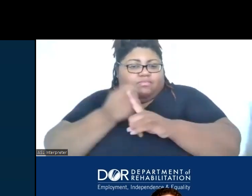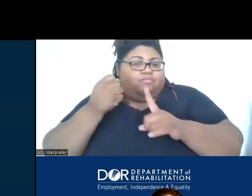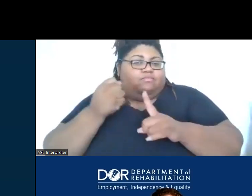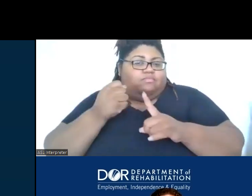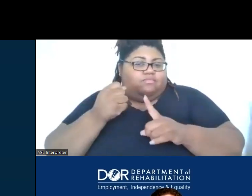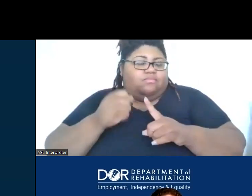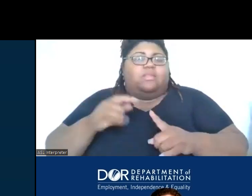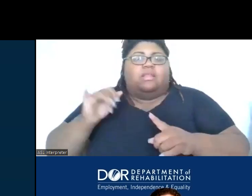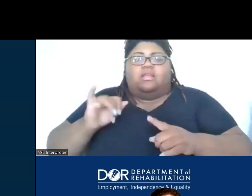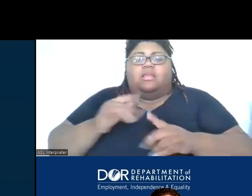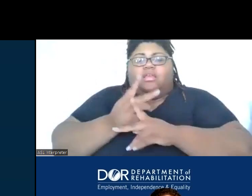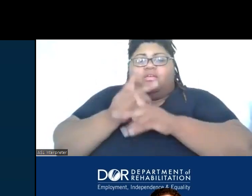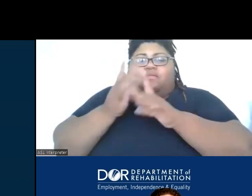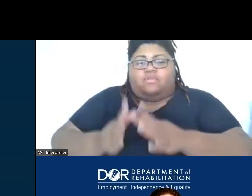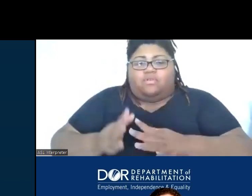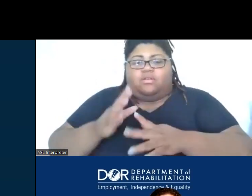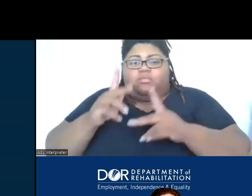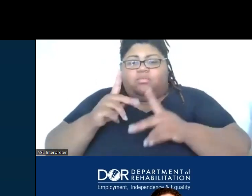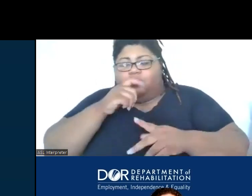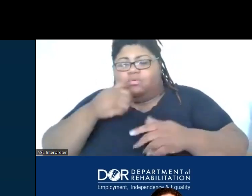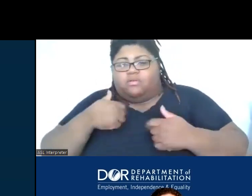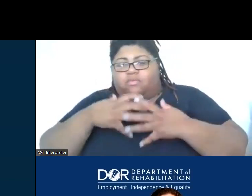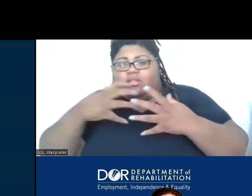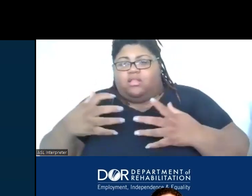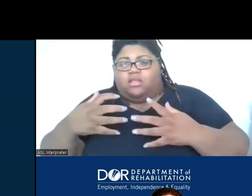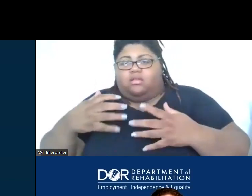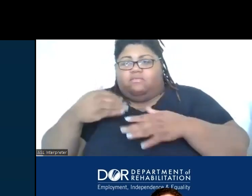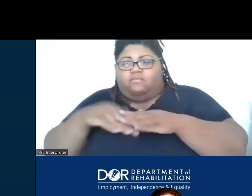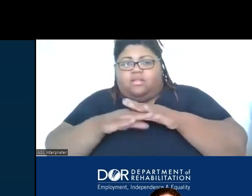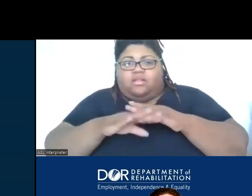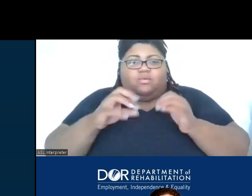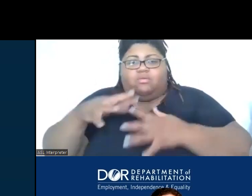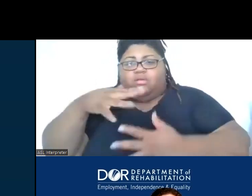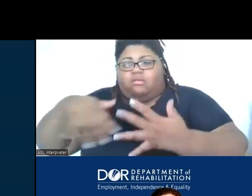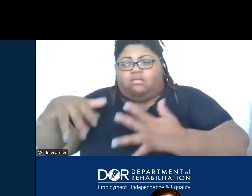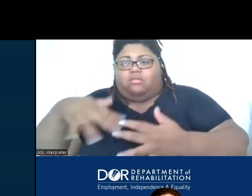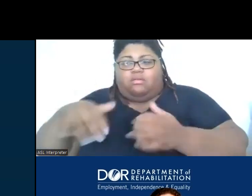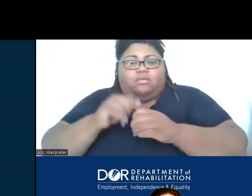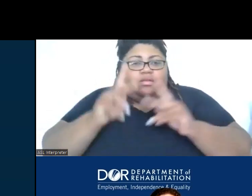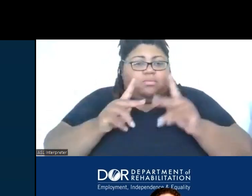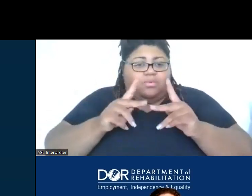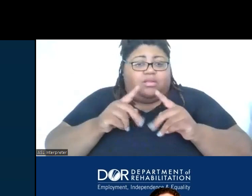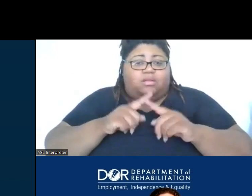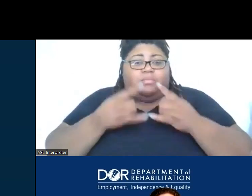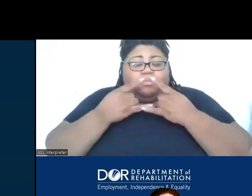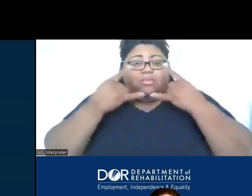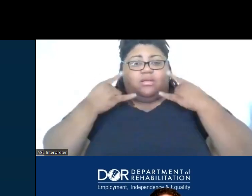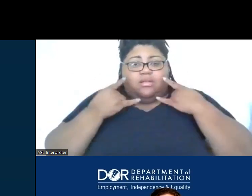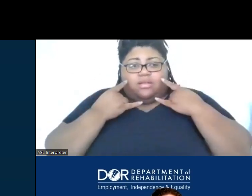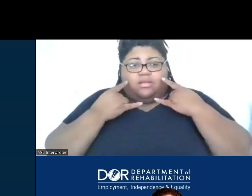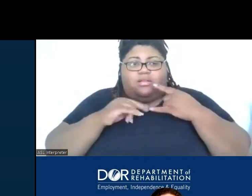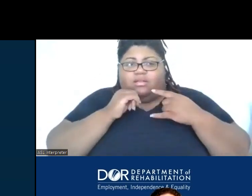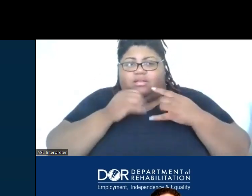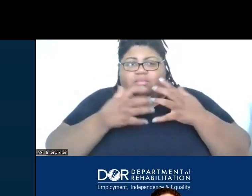have interactions with this population. So, I know that masking has become largely out of vogue and